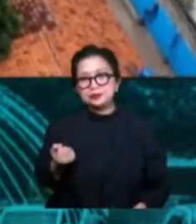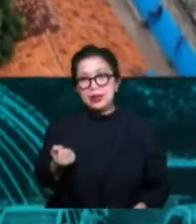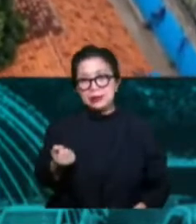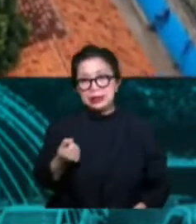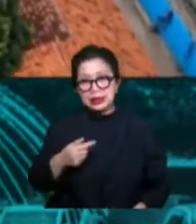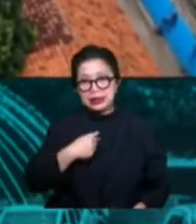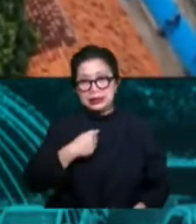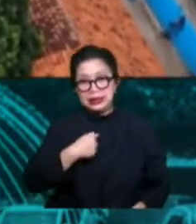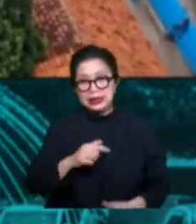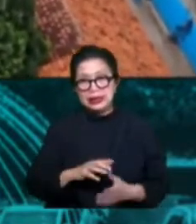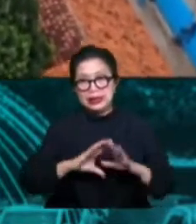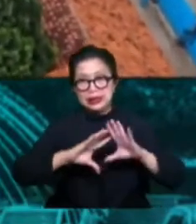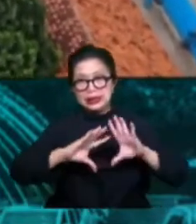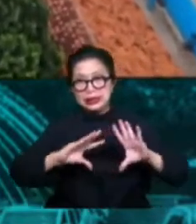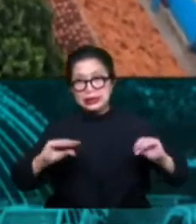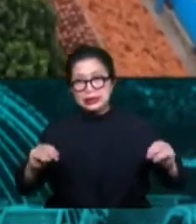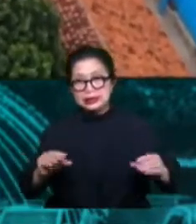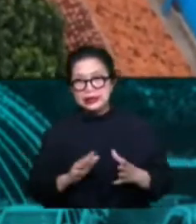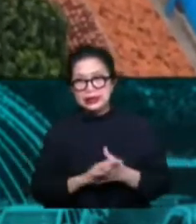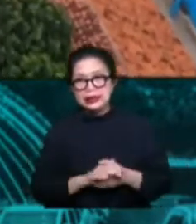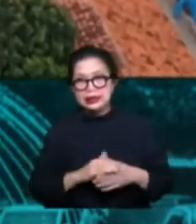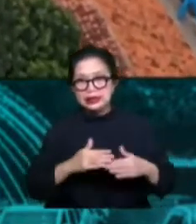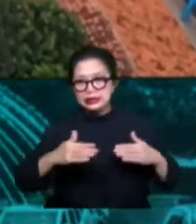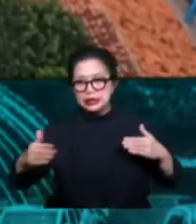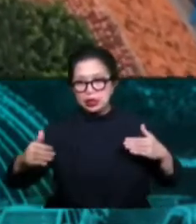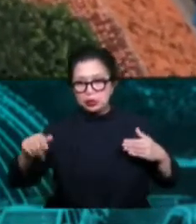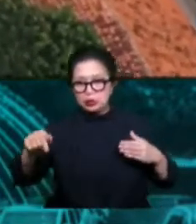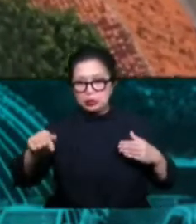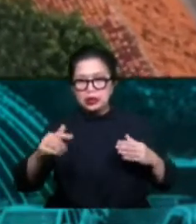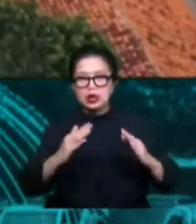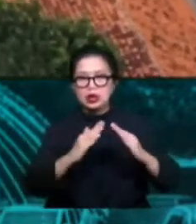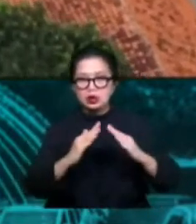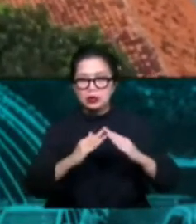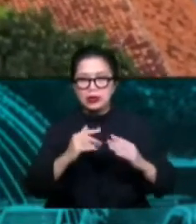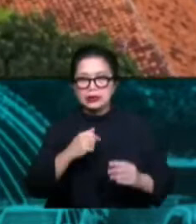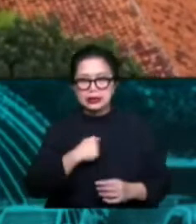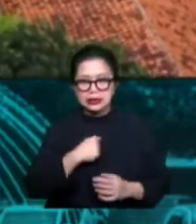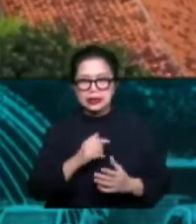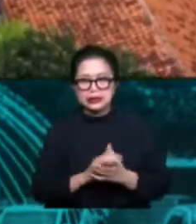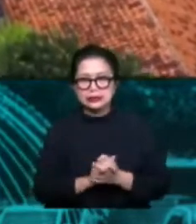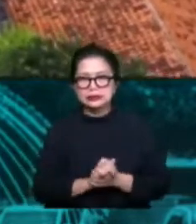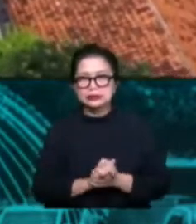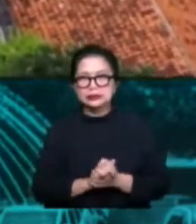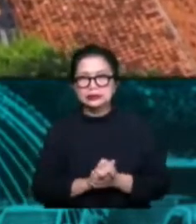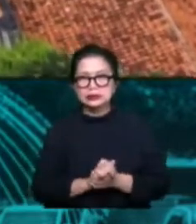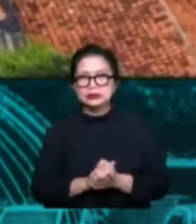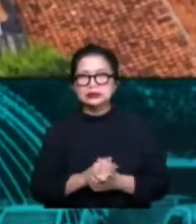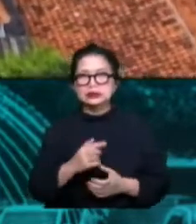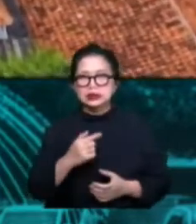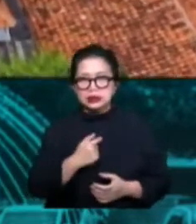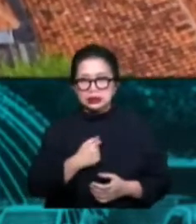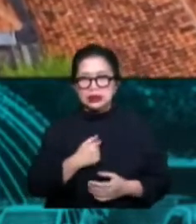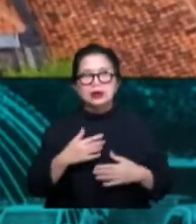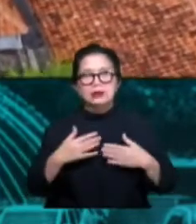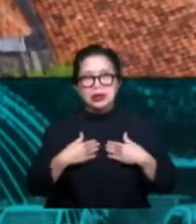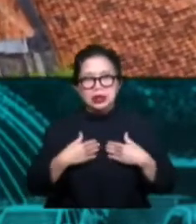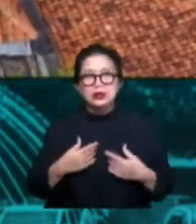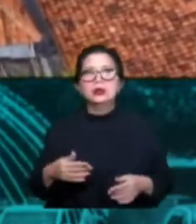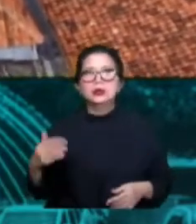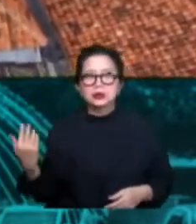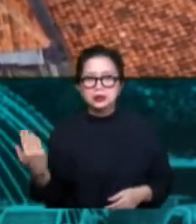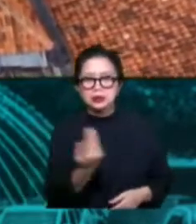my house. It means that I need also the transportations. The transportation also